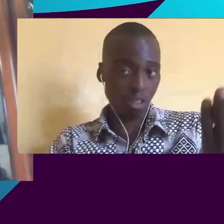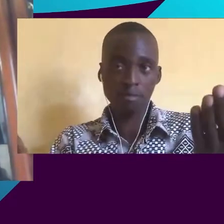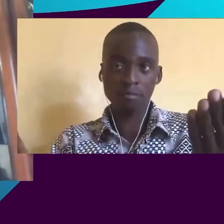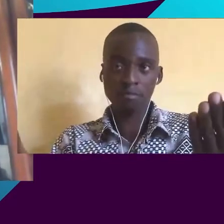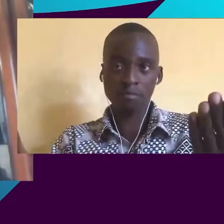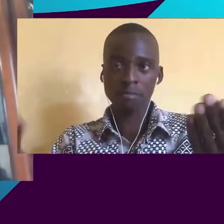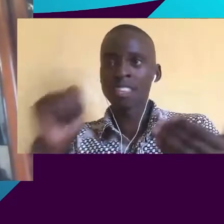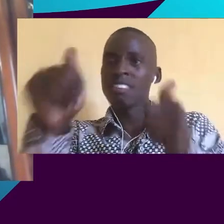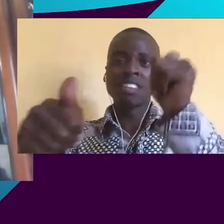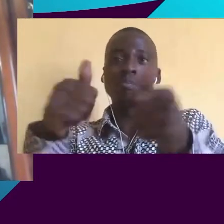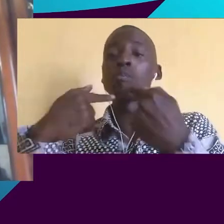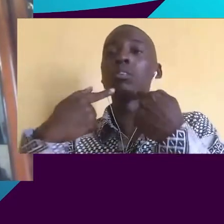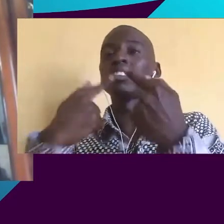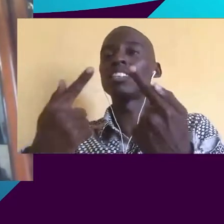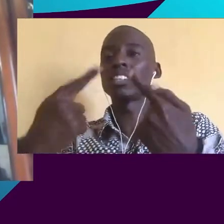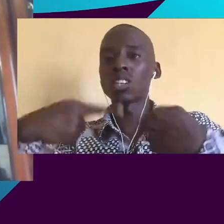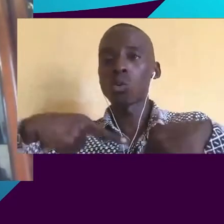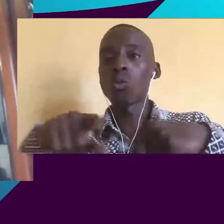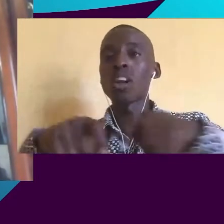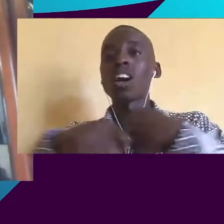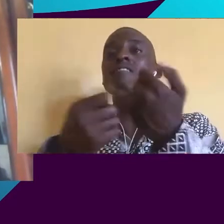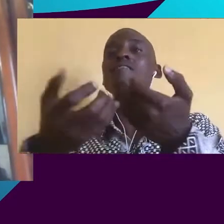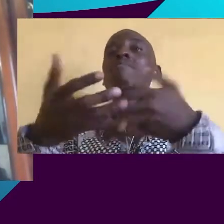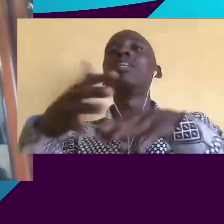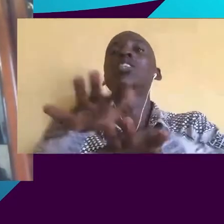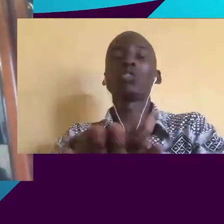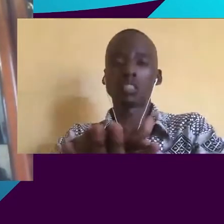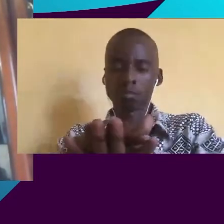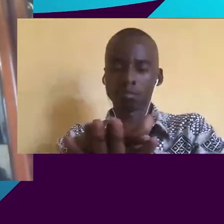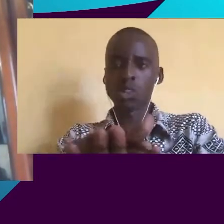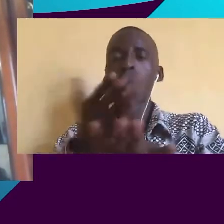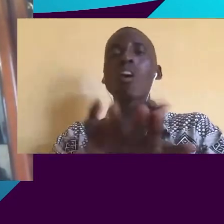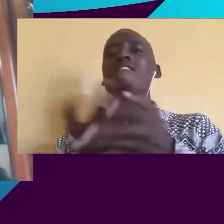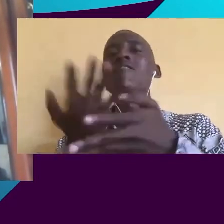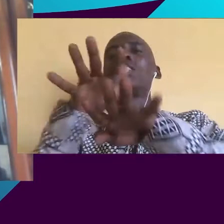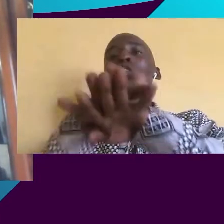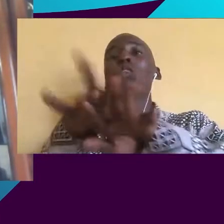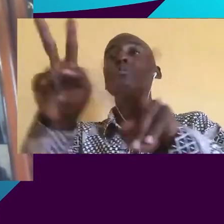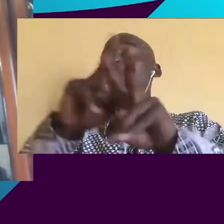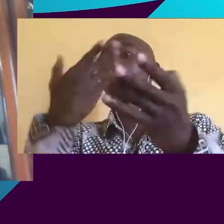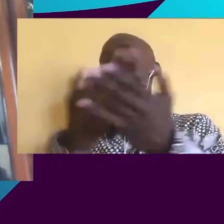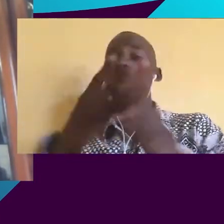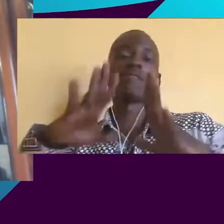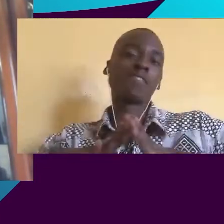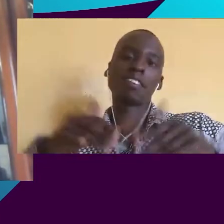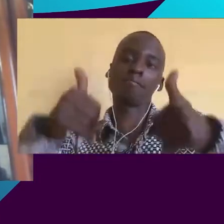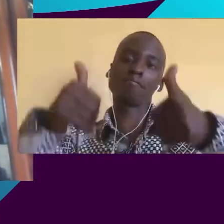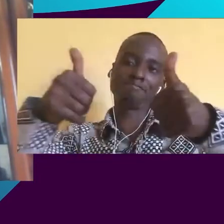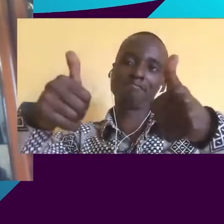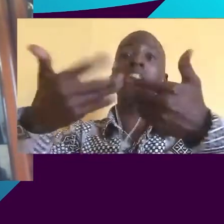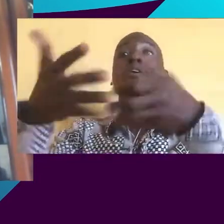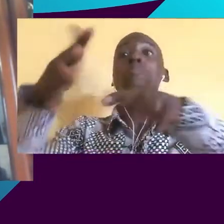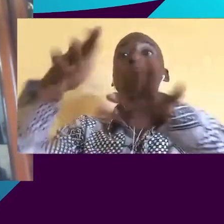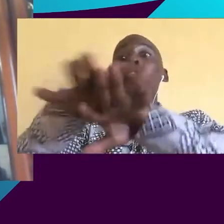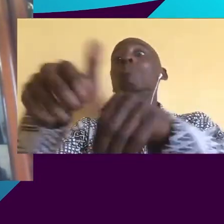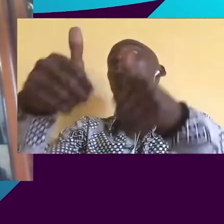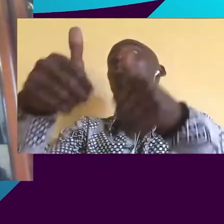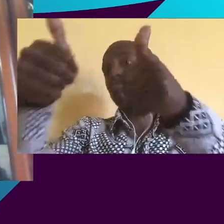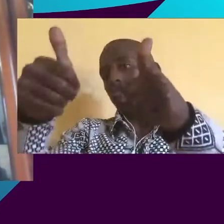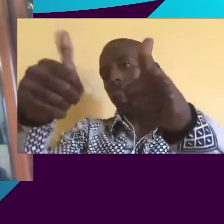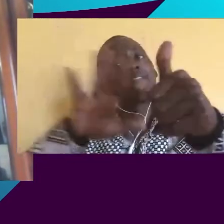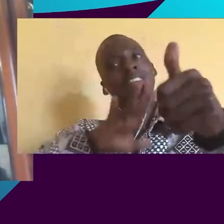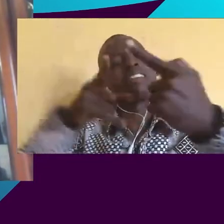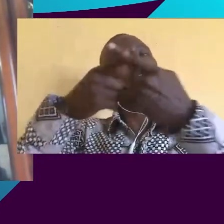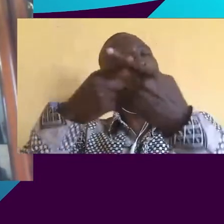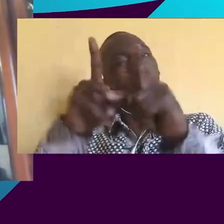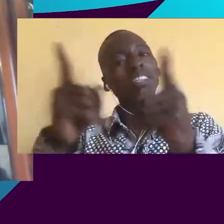we've mainstreamed. Mainstreaming is so good. Yeah, mainstreaming is so good. But it's where you need